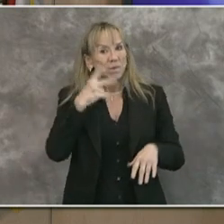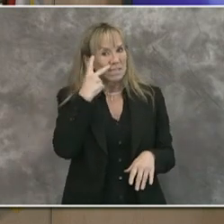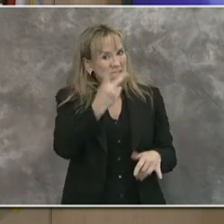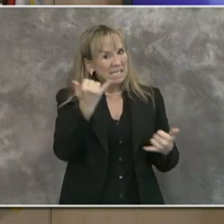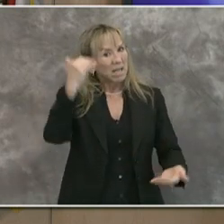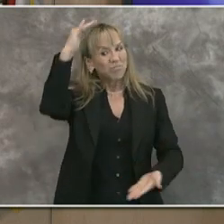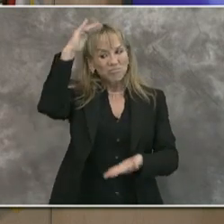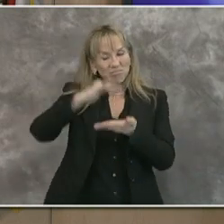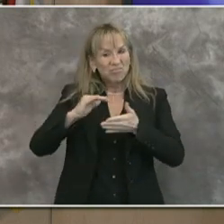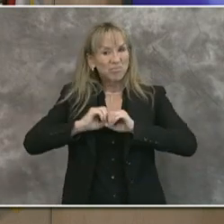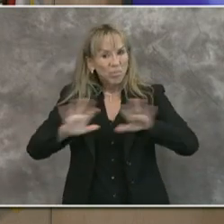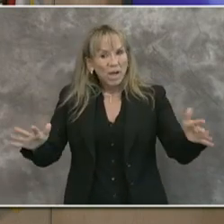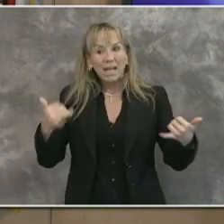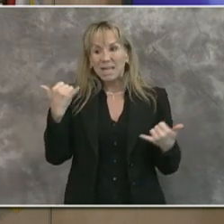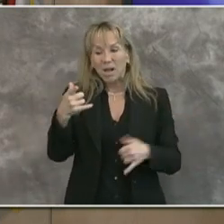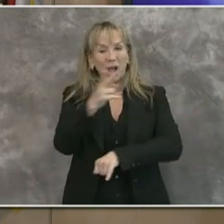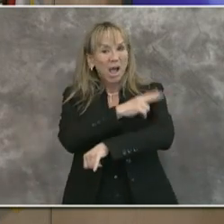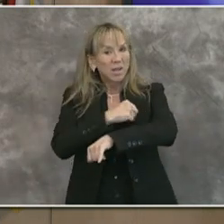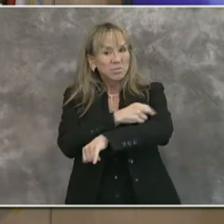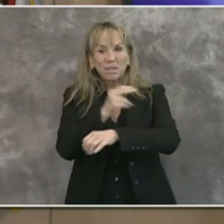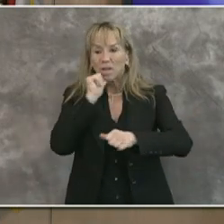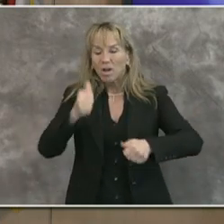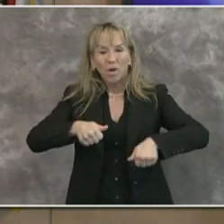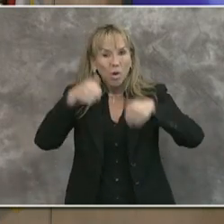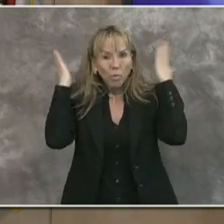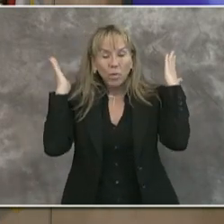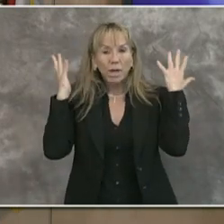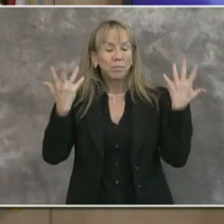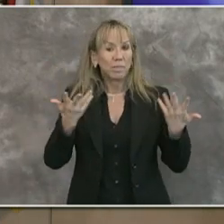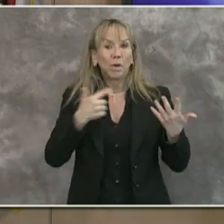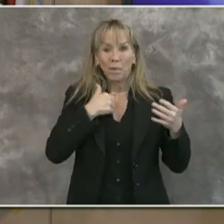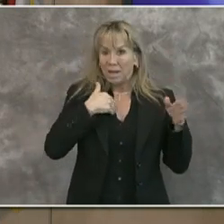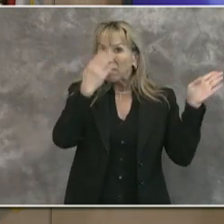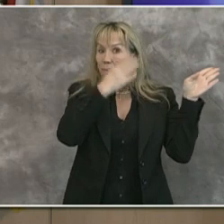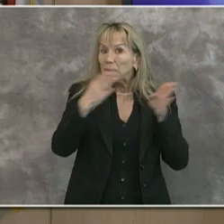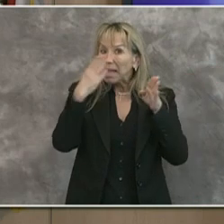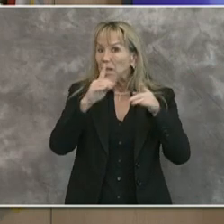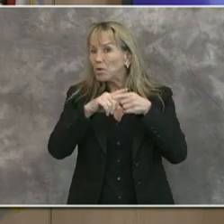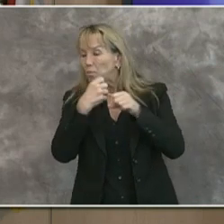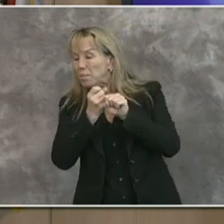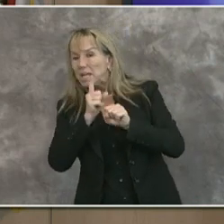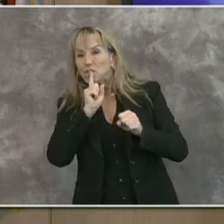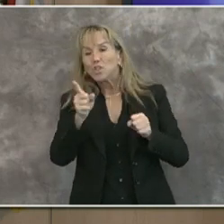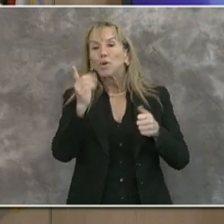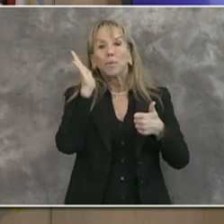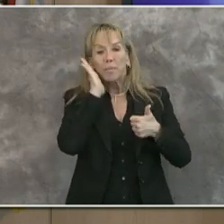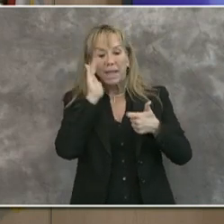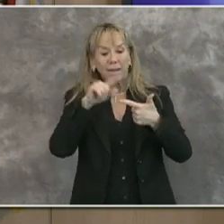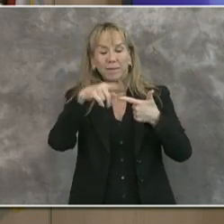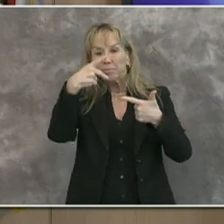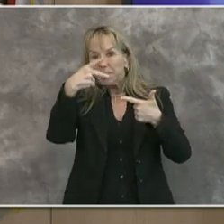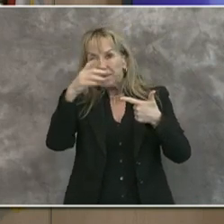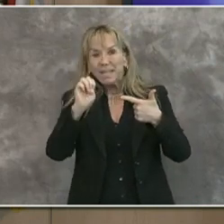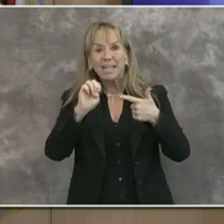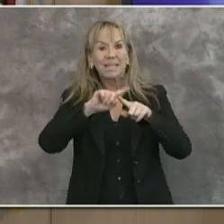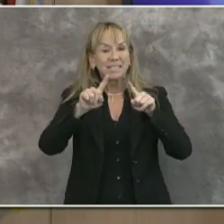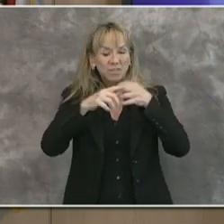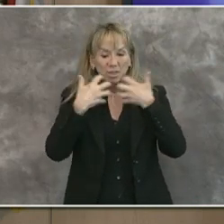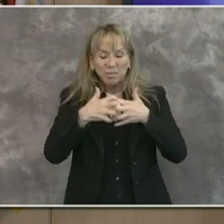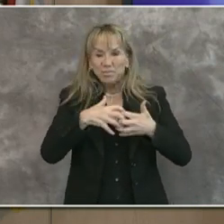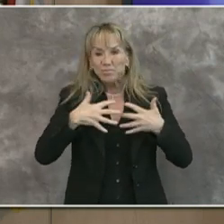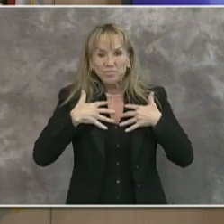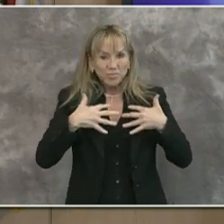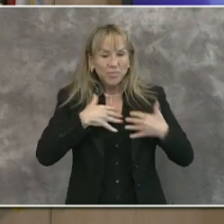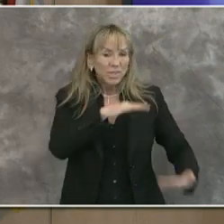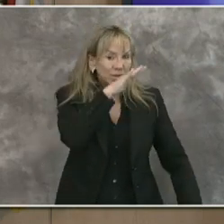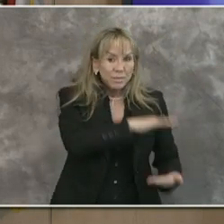have been able to increase the capacity and have in surge planning around beds, PPEs, ventilators. We've significantly increased our